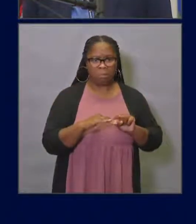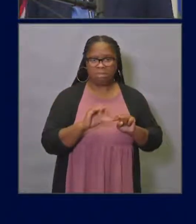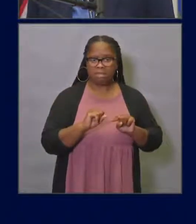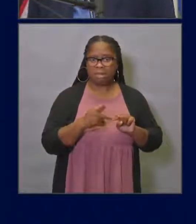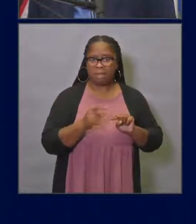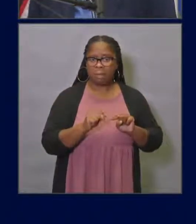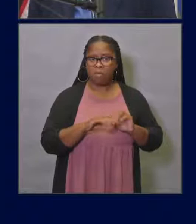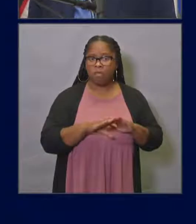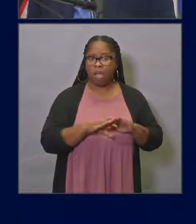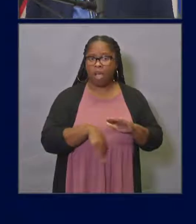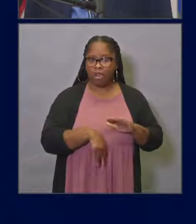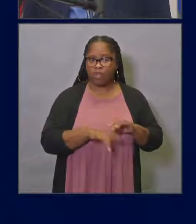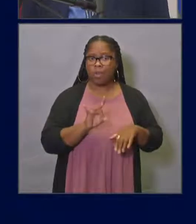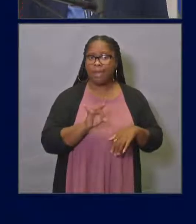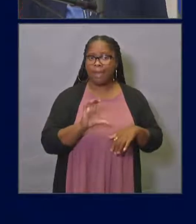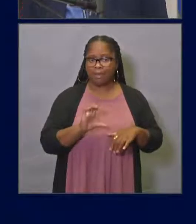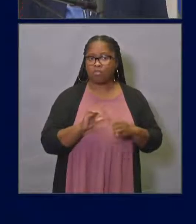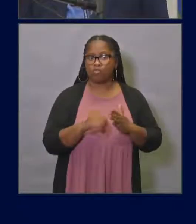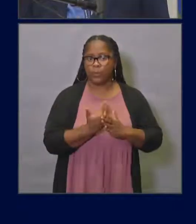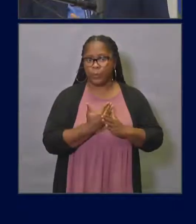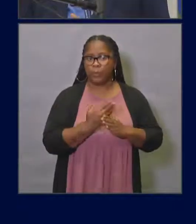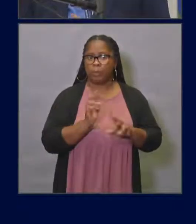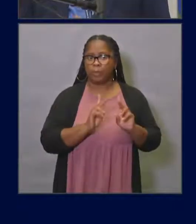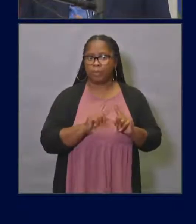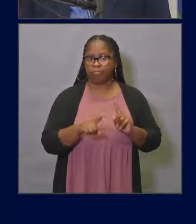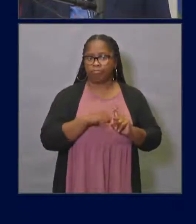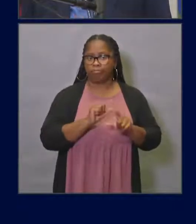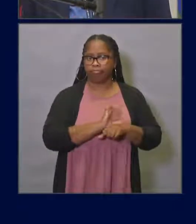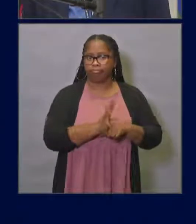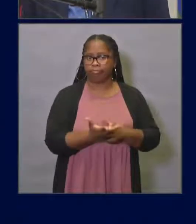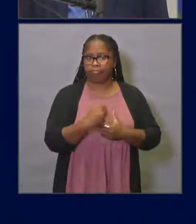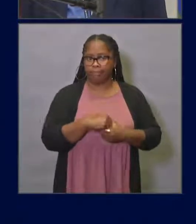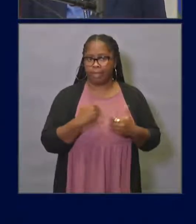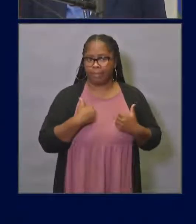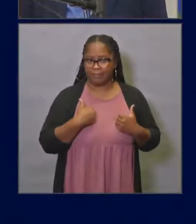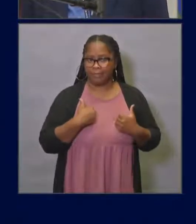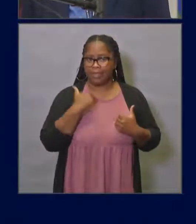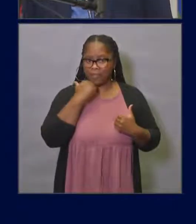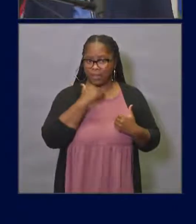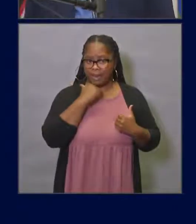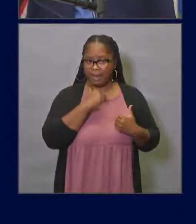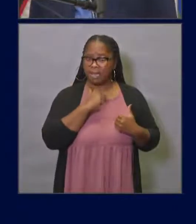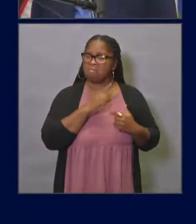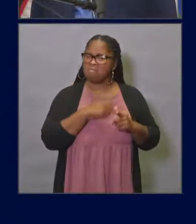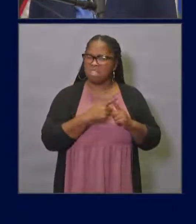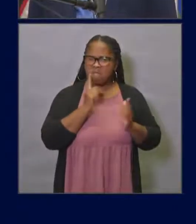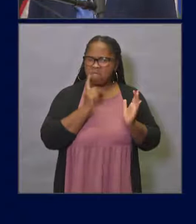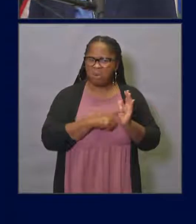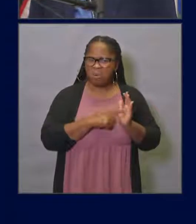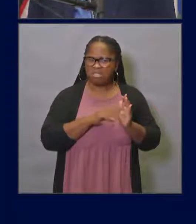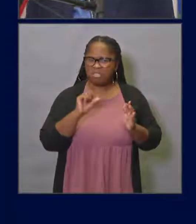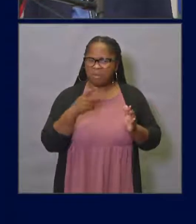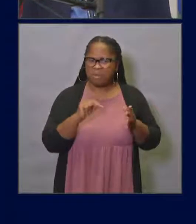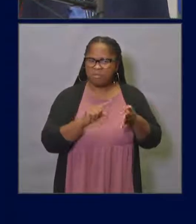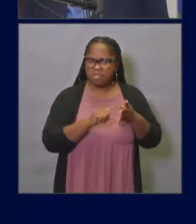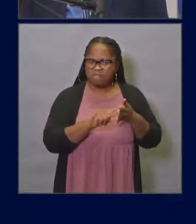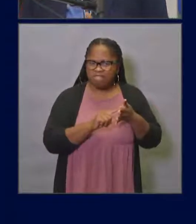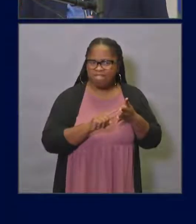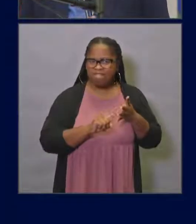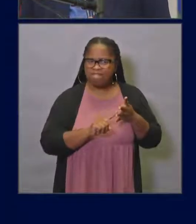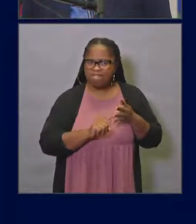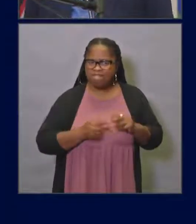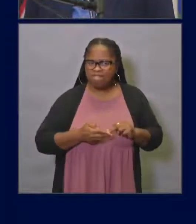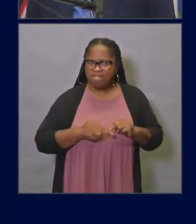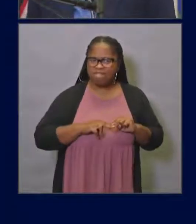under 800 cases per day. However, since the middle of September, we started to see the daily number of cases creep up,